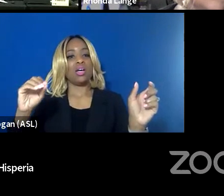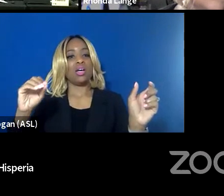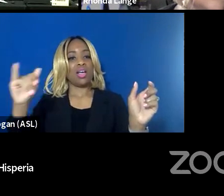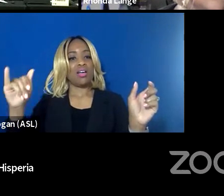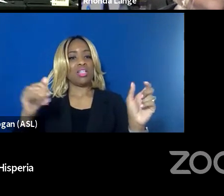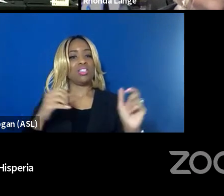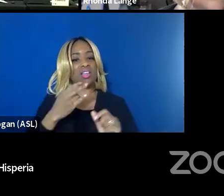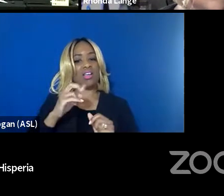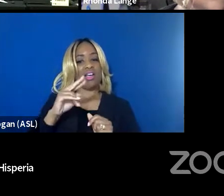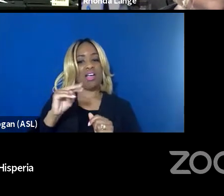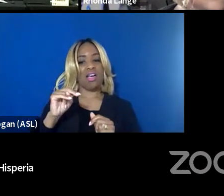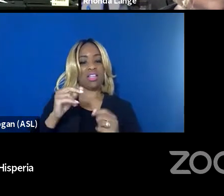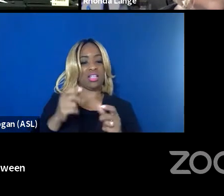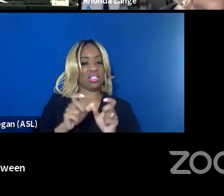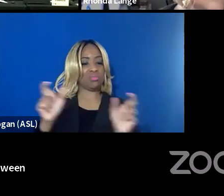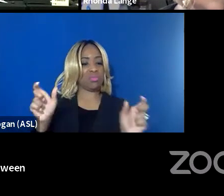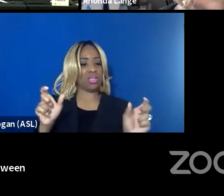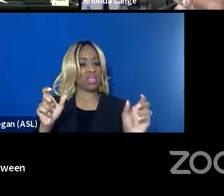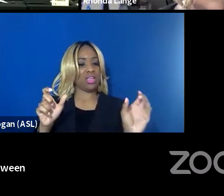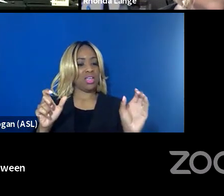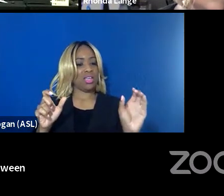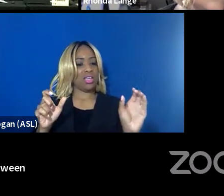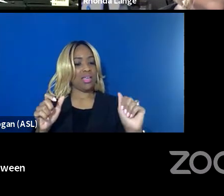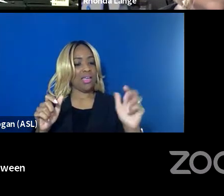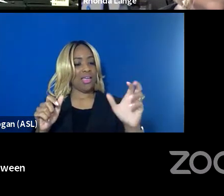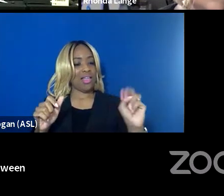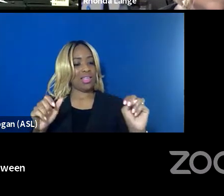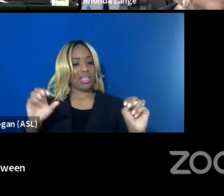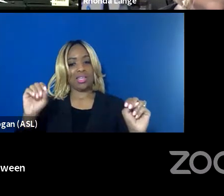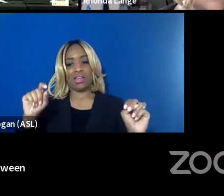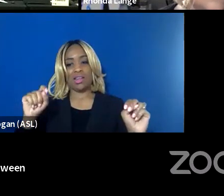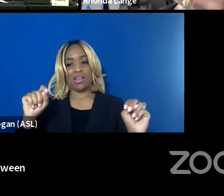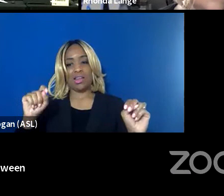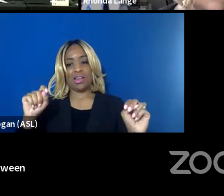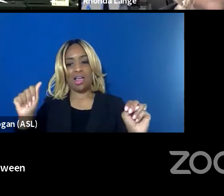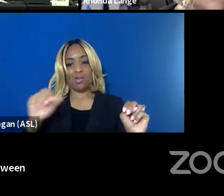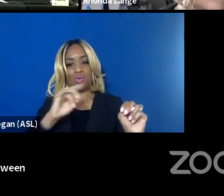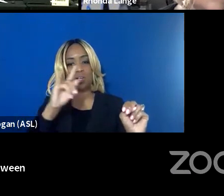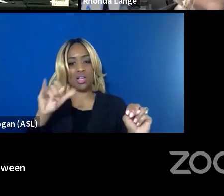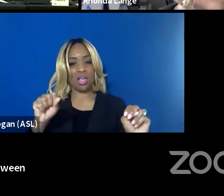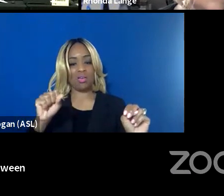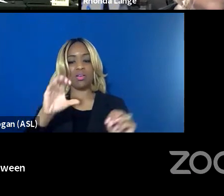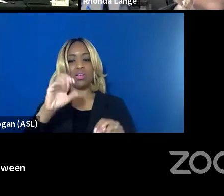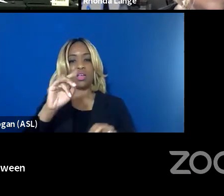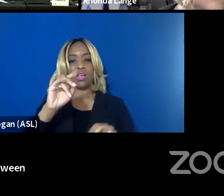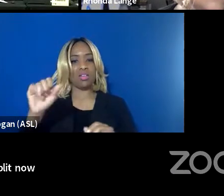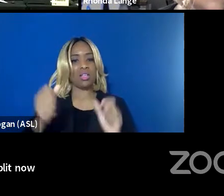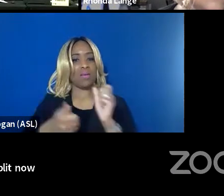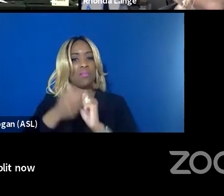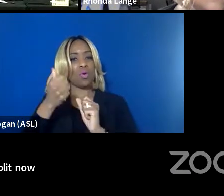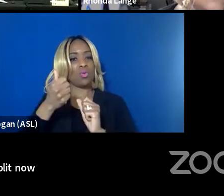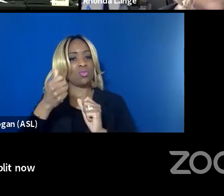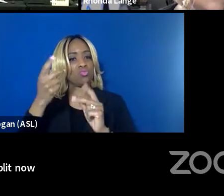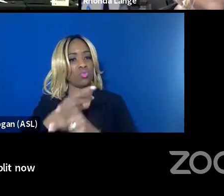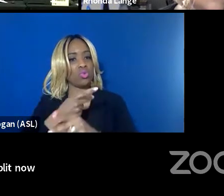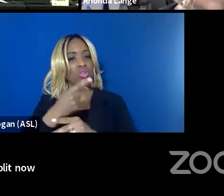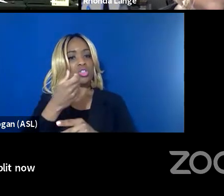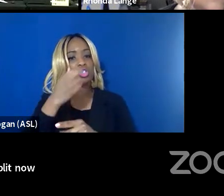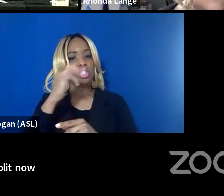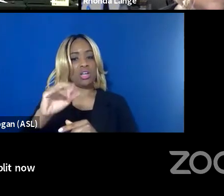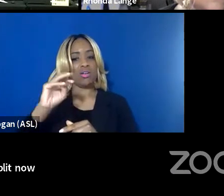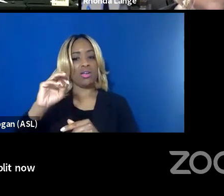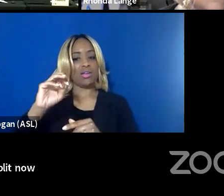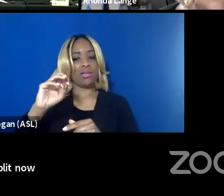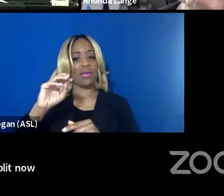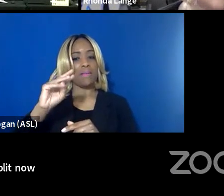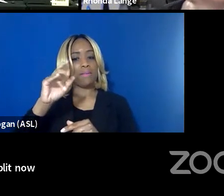and Allegan counties. And my observation number one has been that the most gerrymandered map in the history of Michigan is the county map. And so I think that we